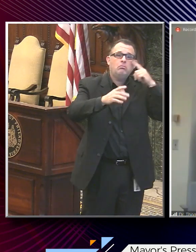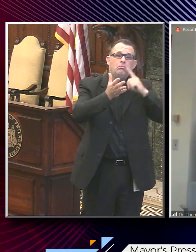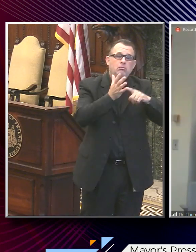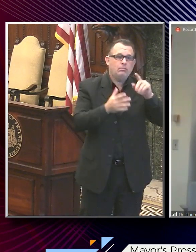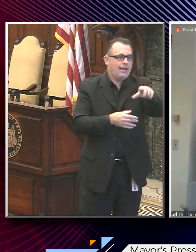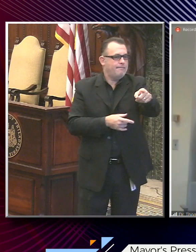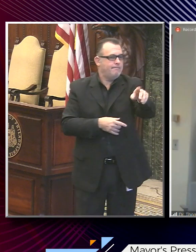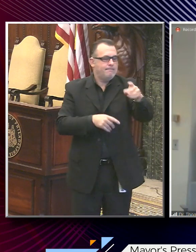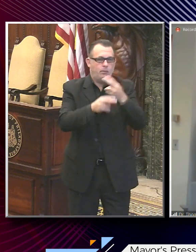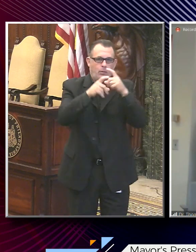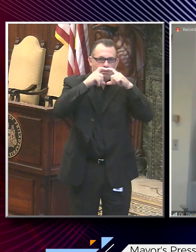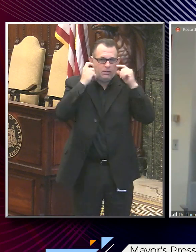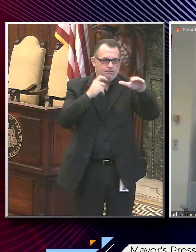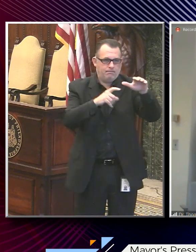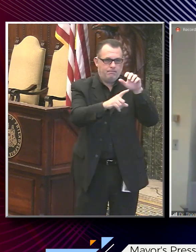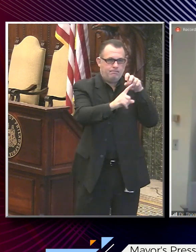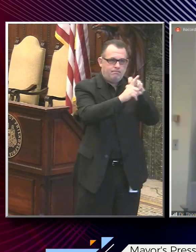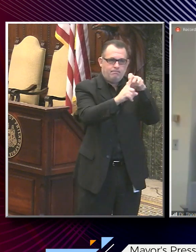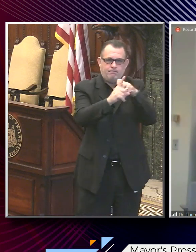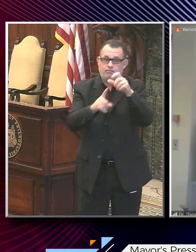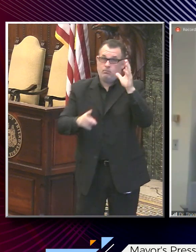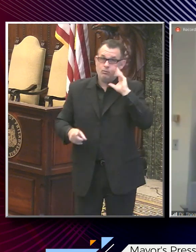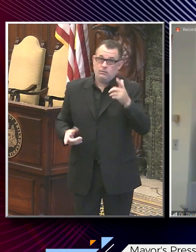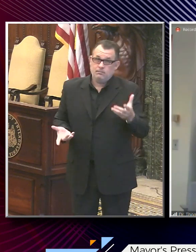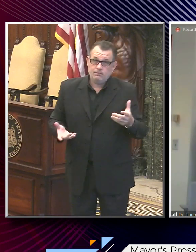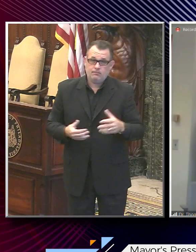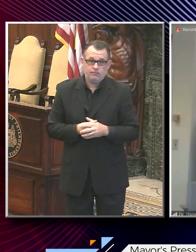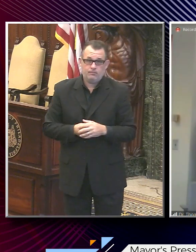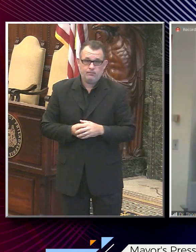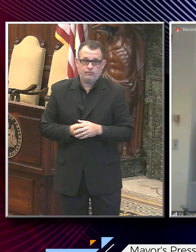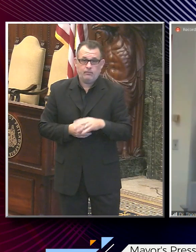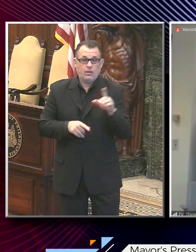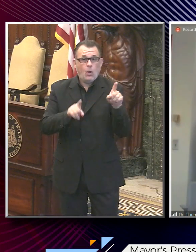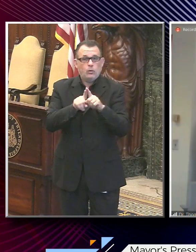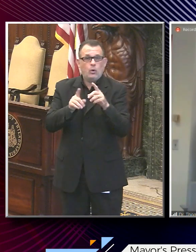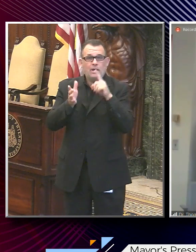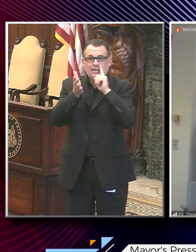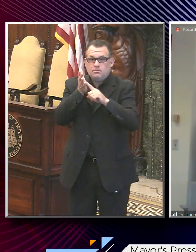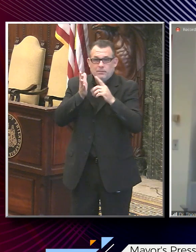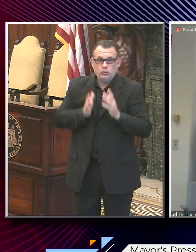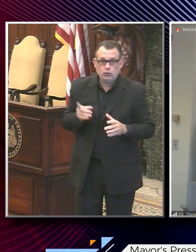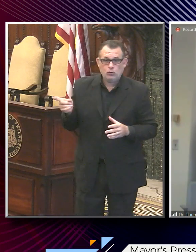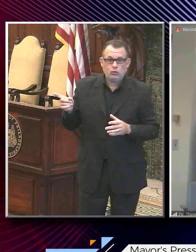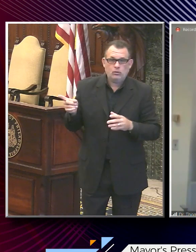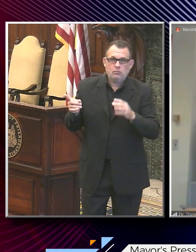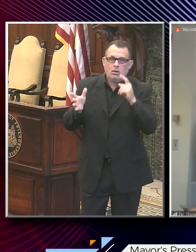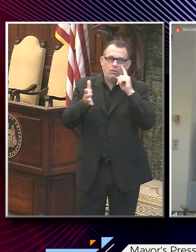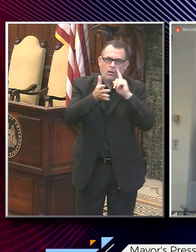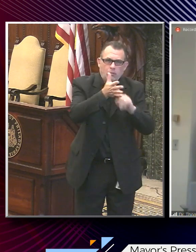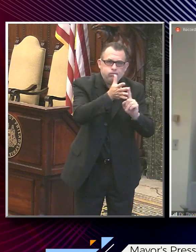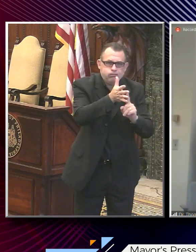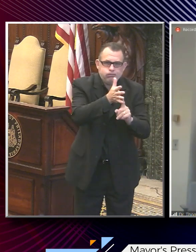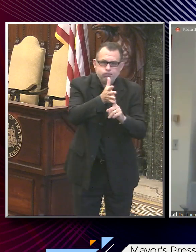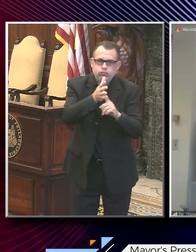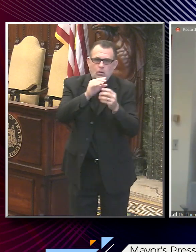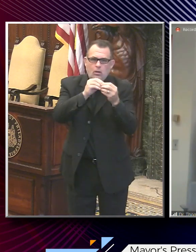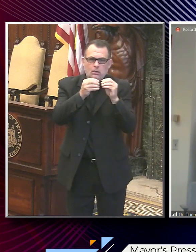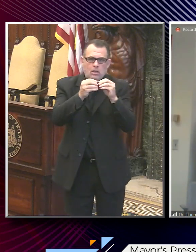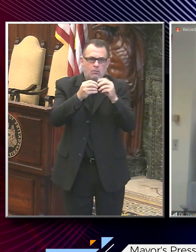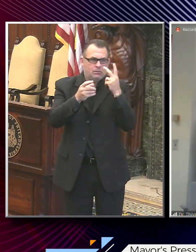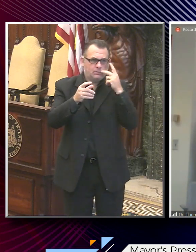about exactly what they need to do. In addition, we'll be sending restaurant inspectors to conduct inspections and looking at these key